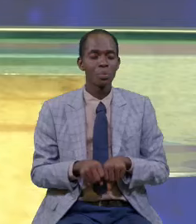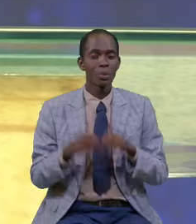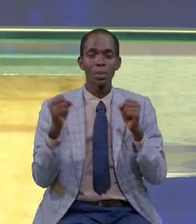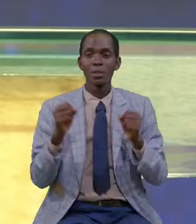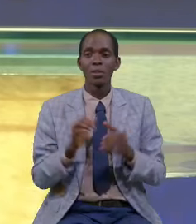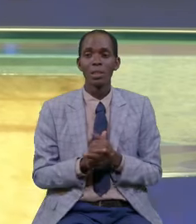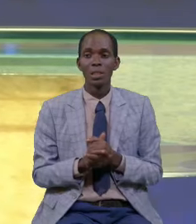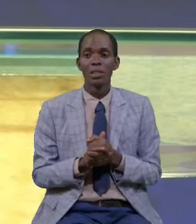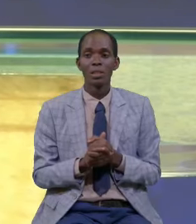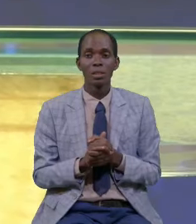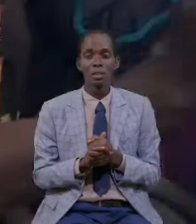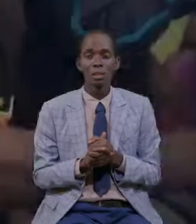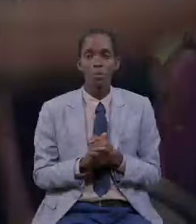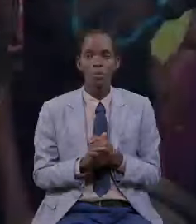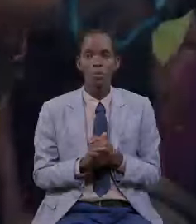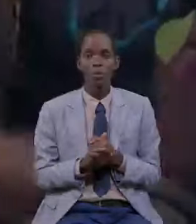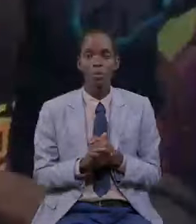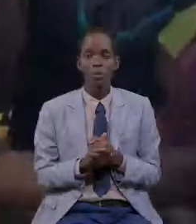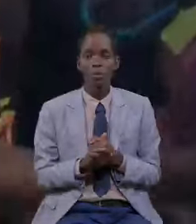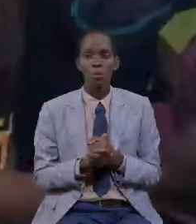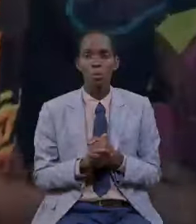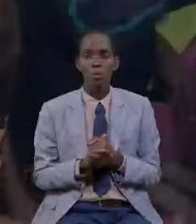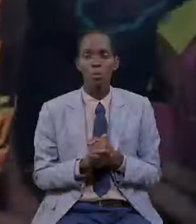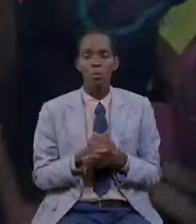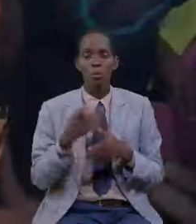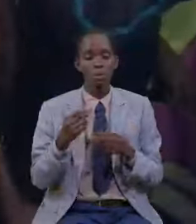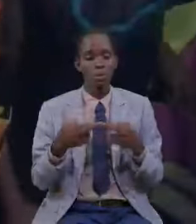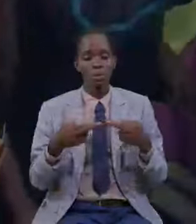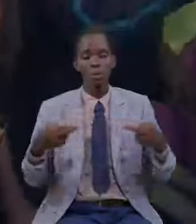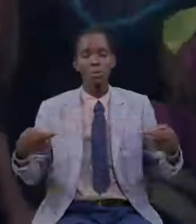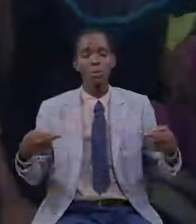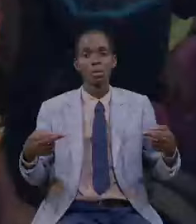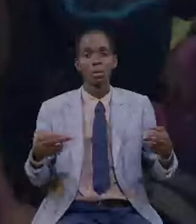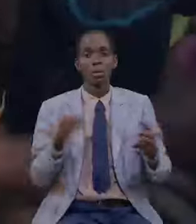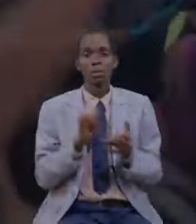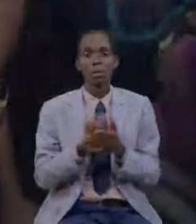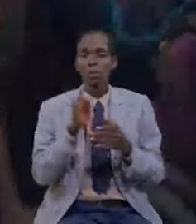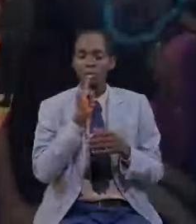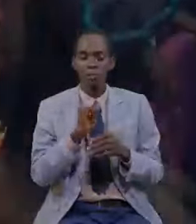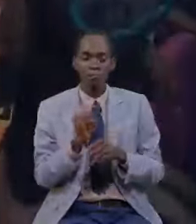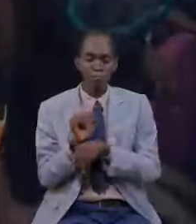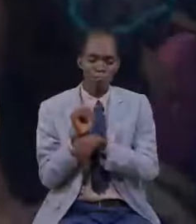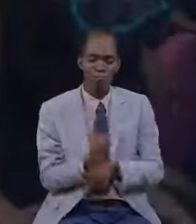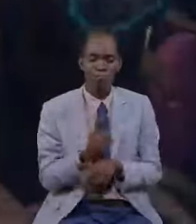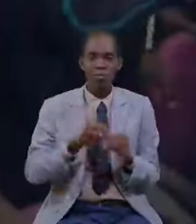broken the CTS T you in any way